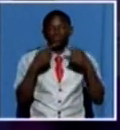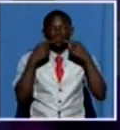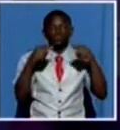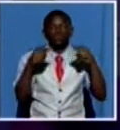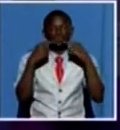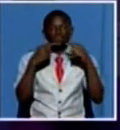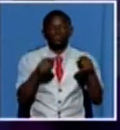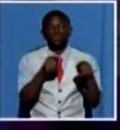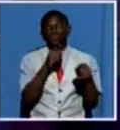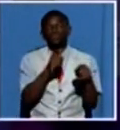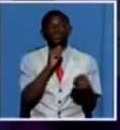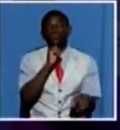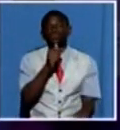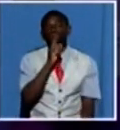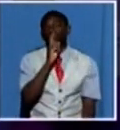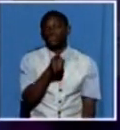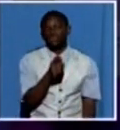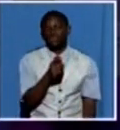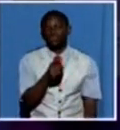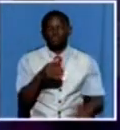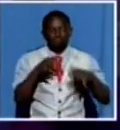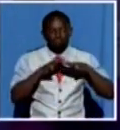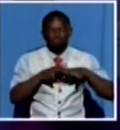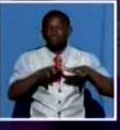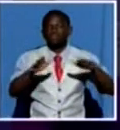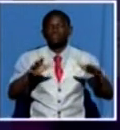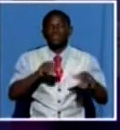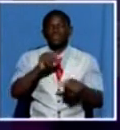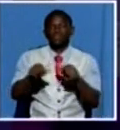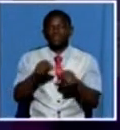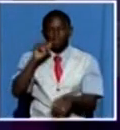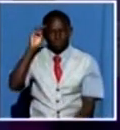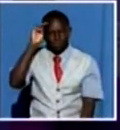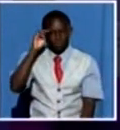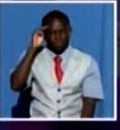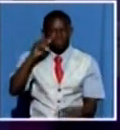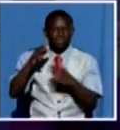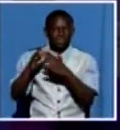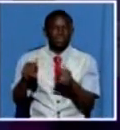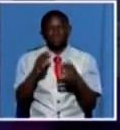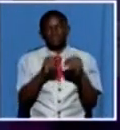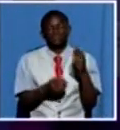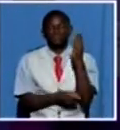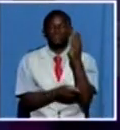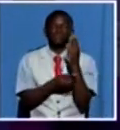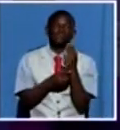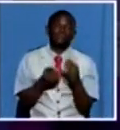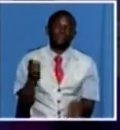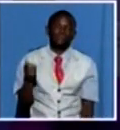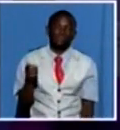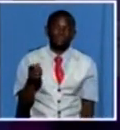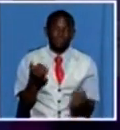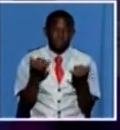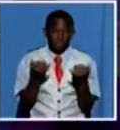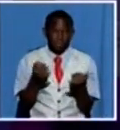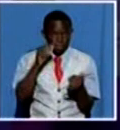to the Ministry of Housing and Infrastructure Development. And the ministry is at pains trying to quench what has been so far